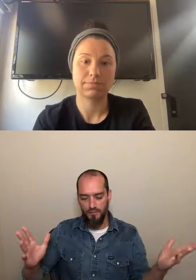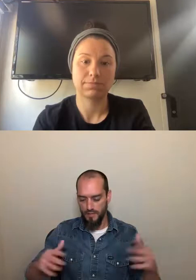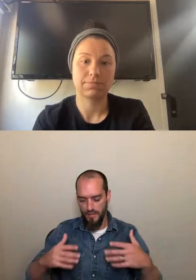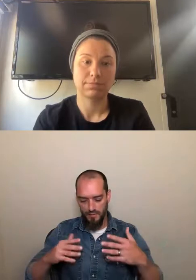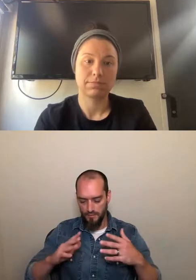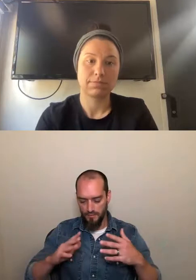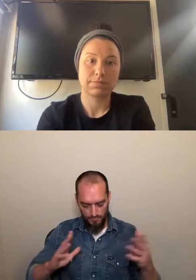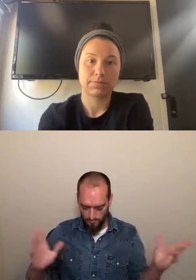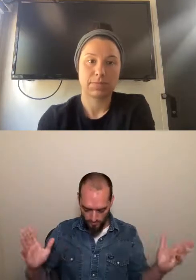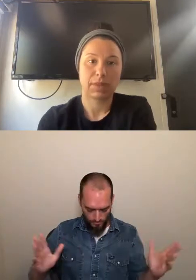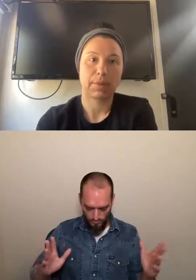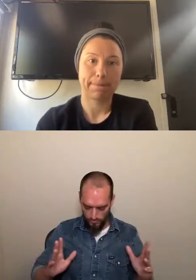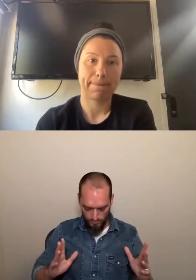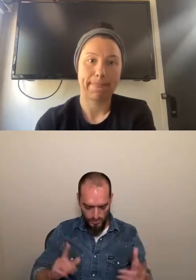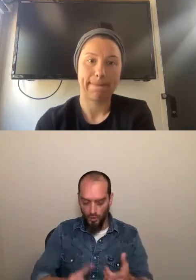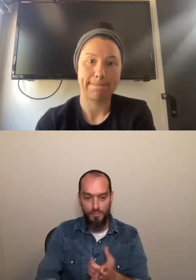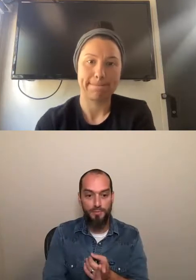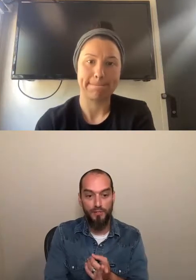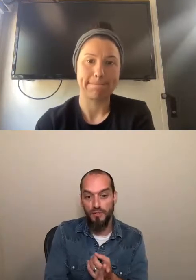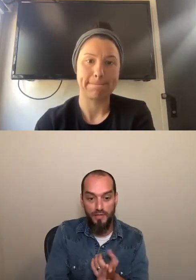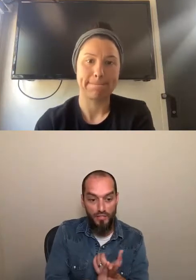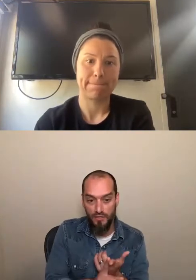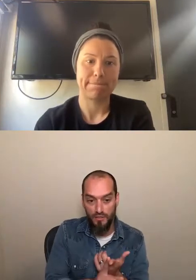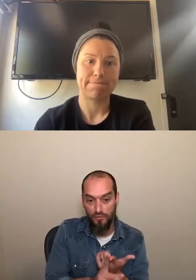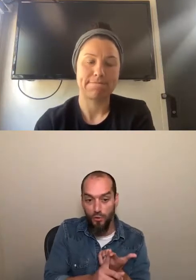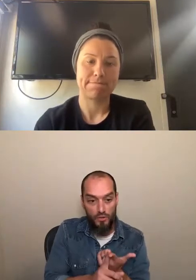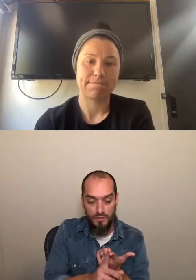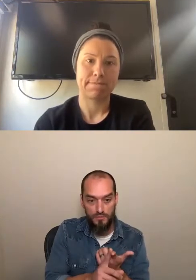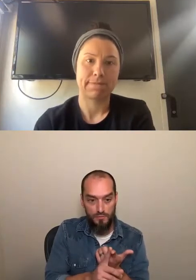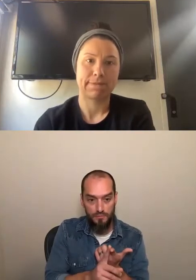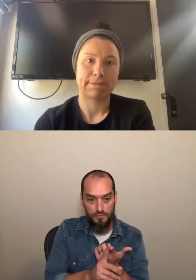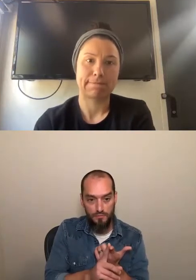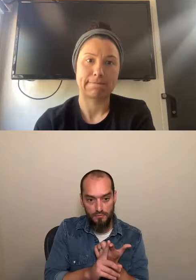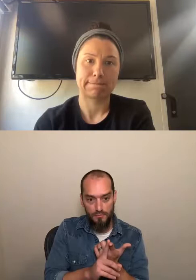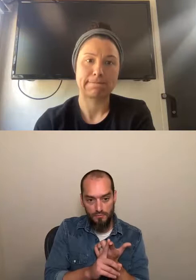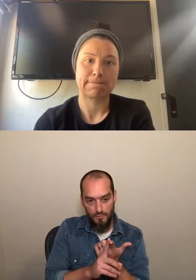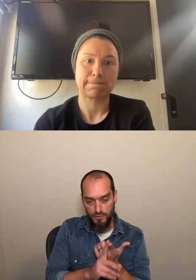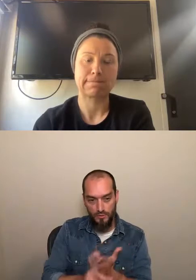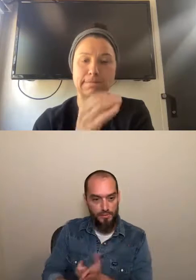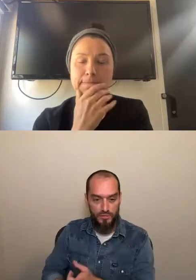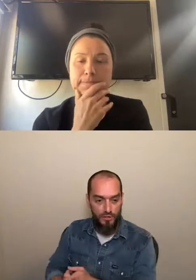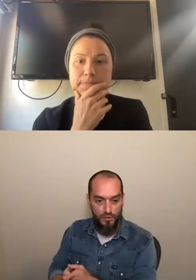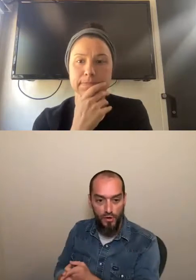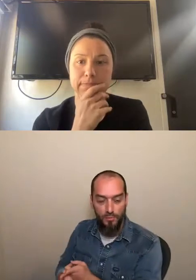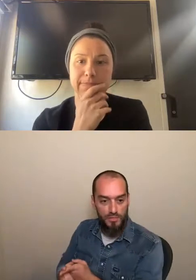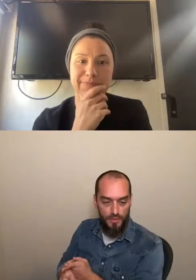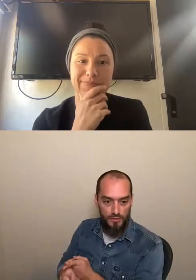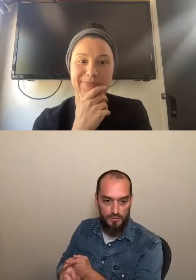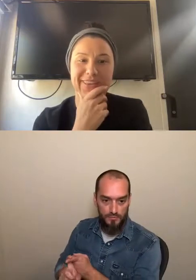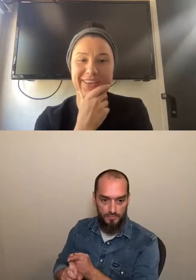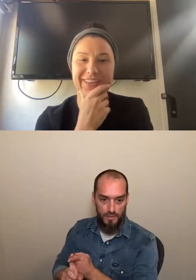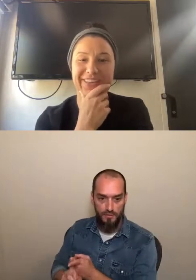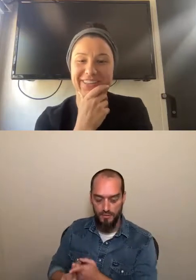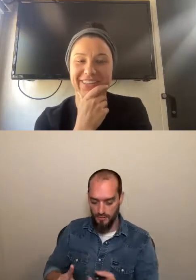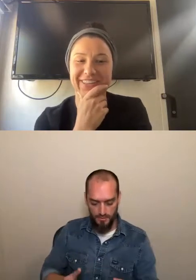inexplicably. They can't, their home inspector didn't catch anything, of course, which don't get me started on home